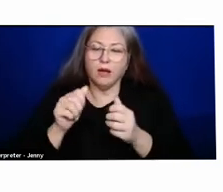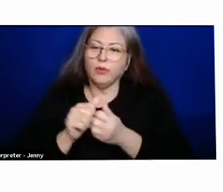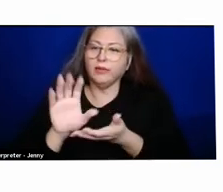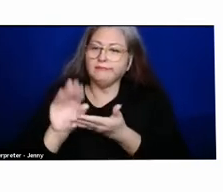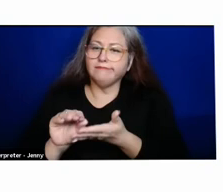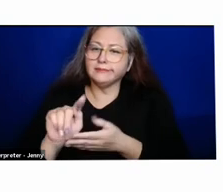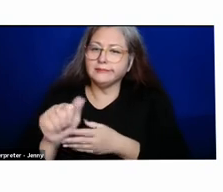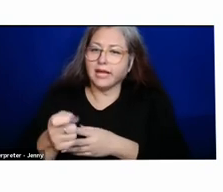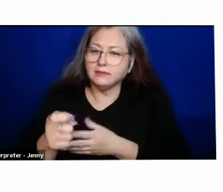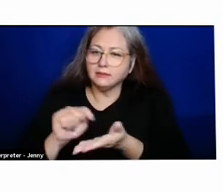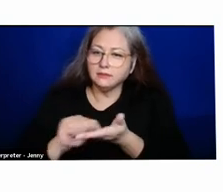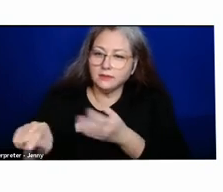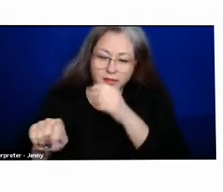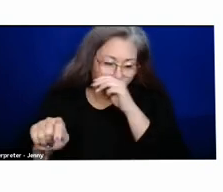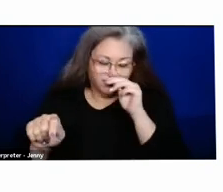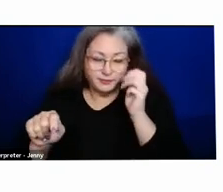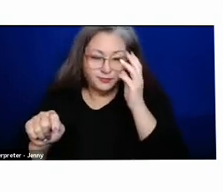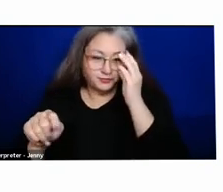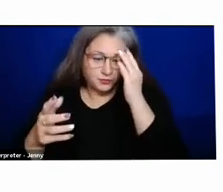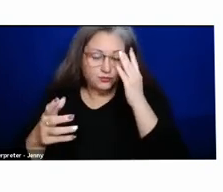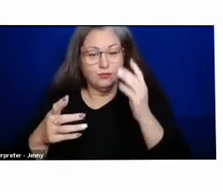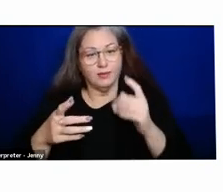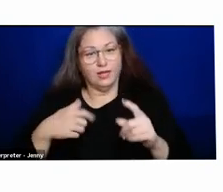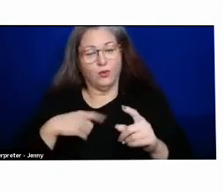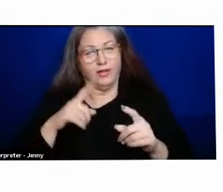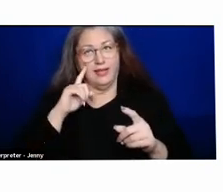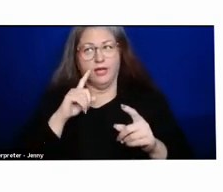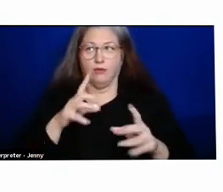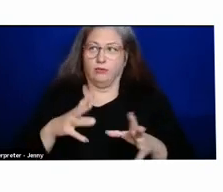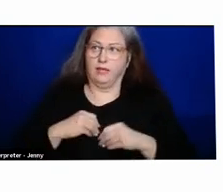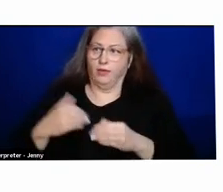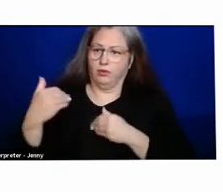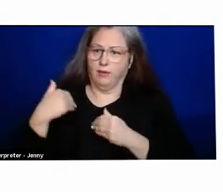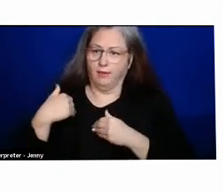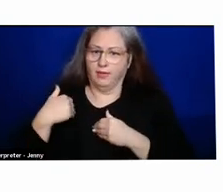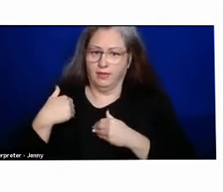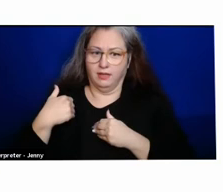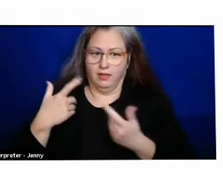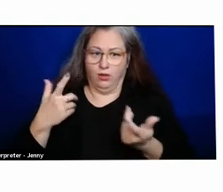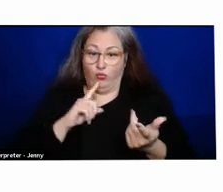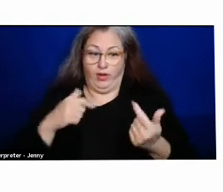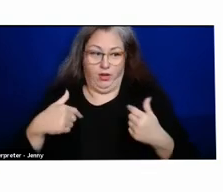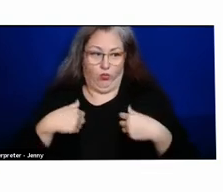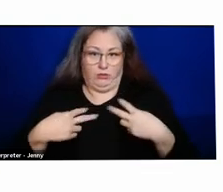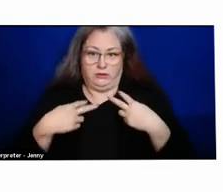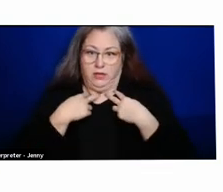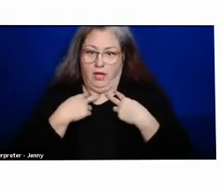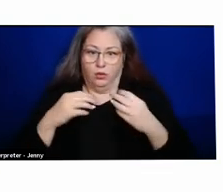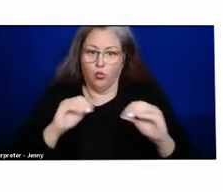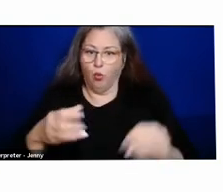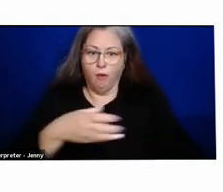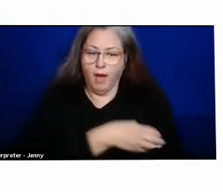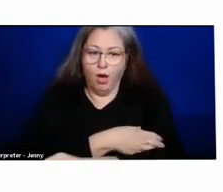tax rates. So when I talk about taking responsibility, we can't really do anything. It's not in our power. The